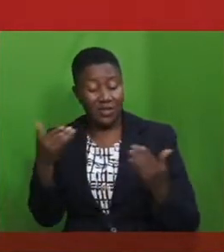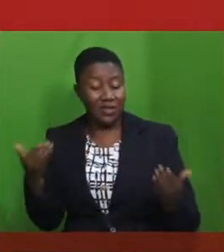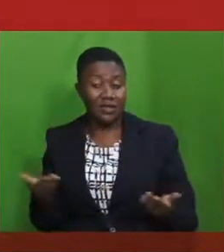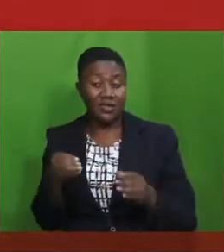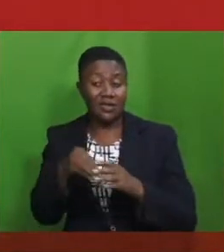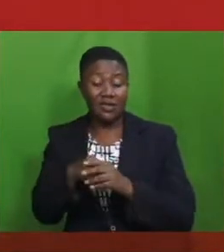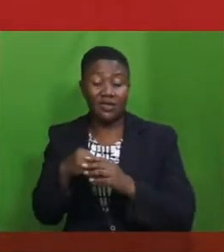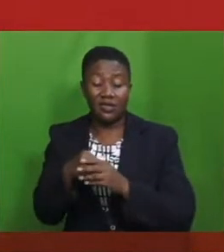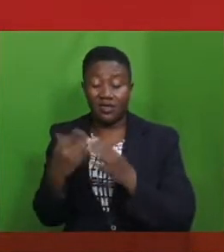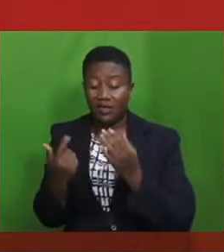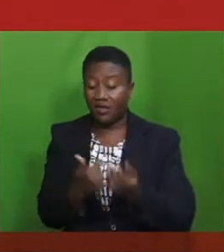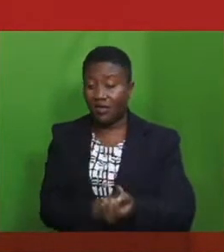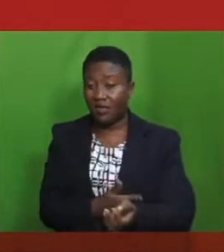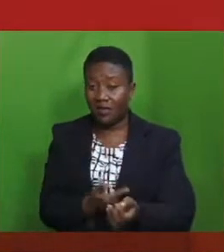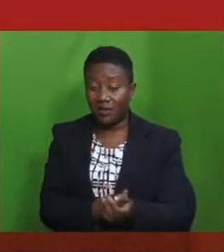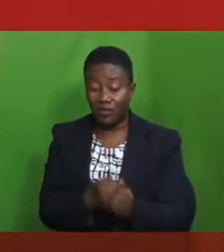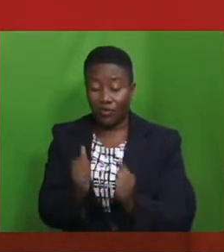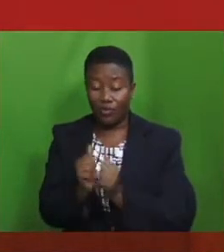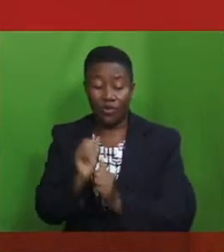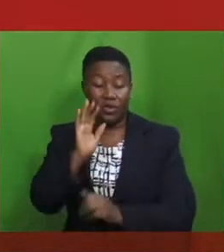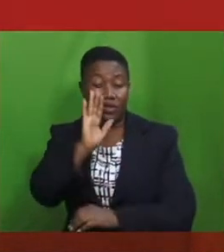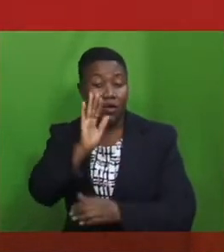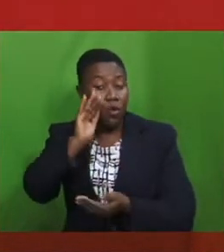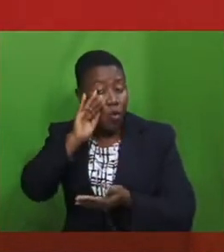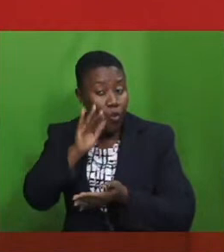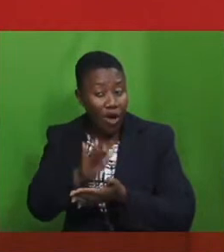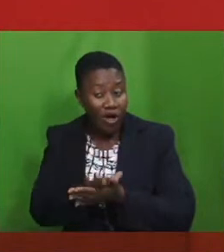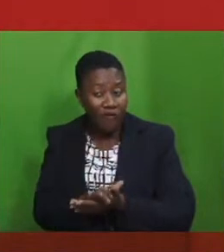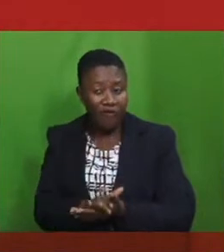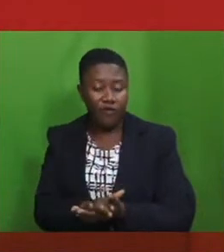with his lovely, beautiful wife,